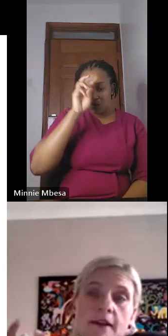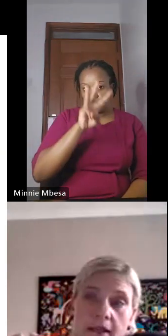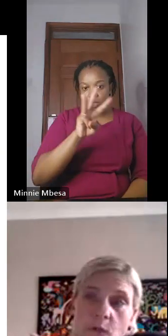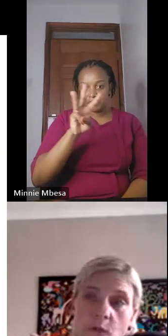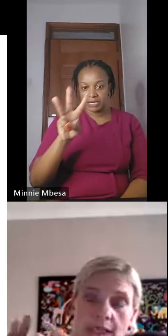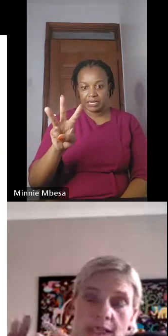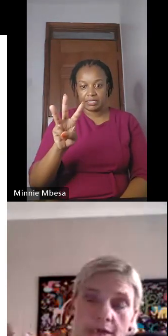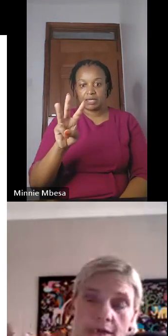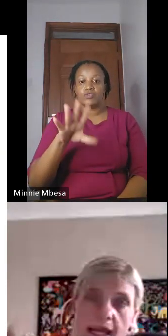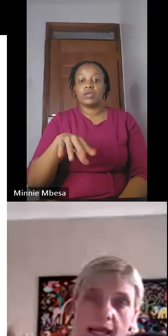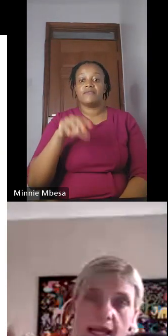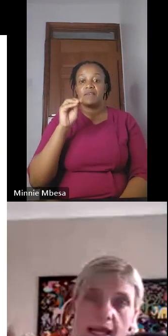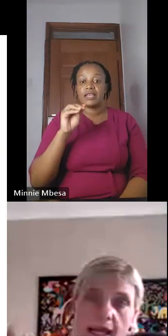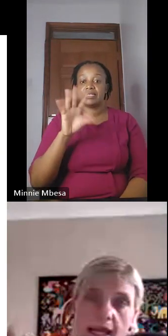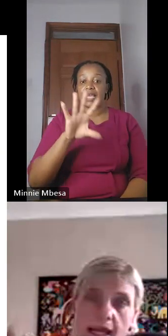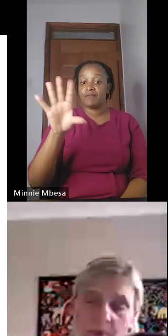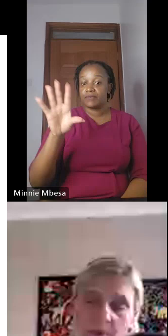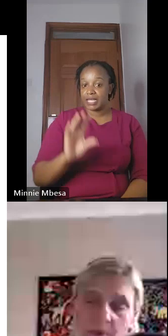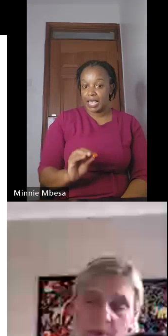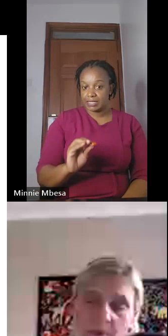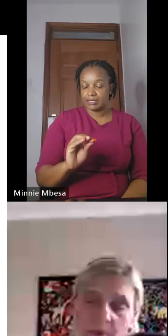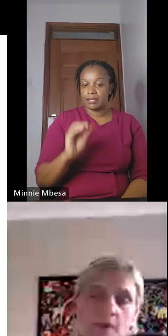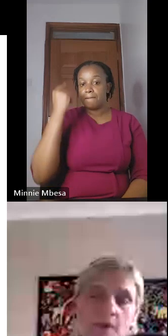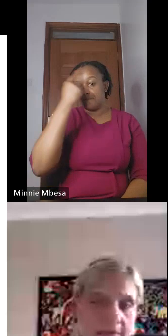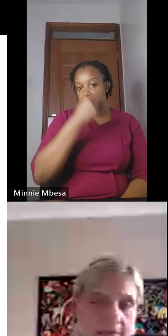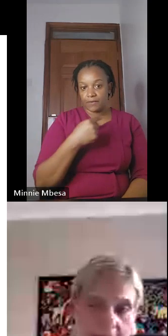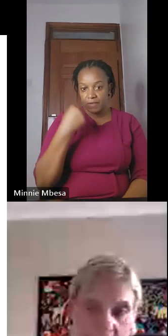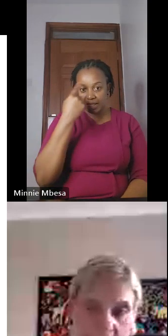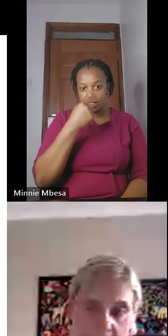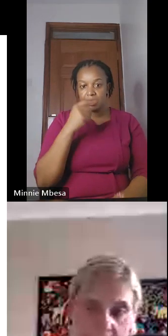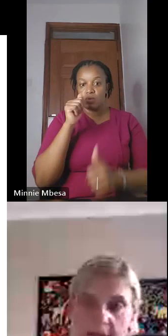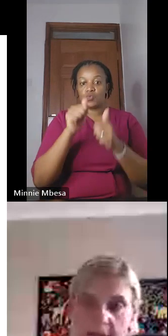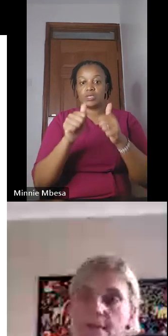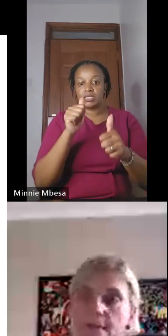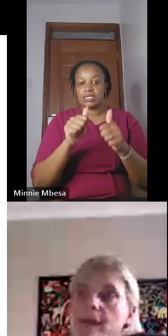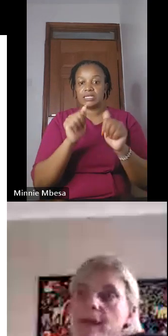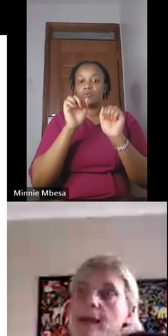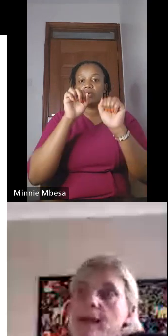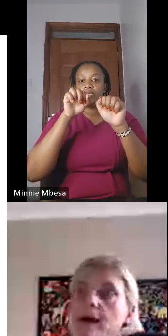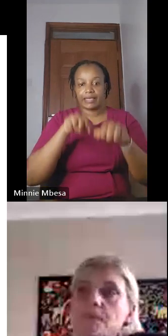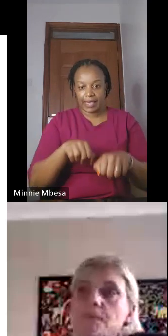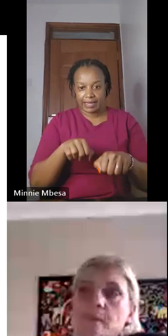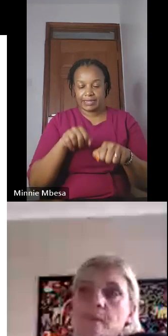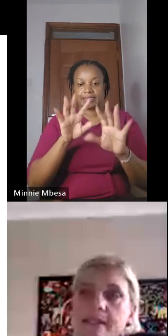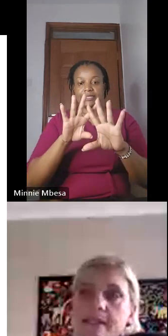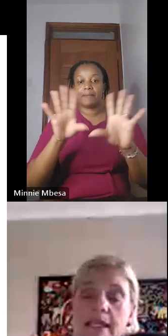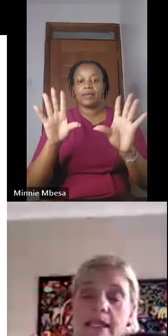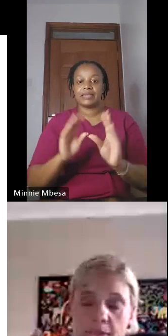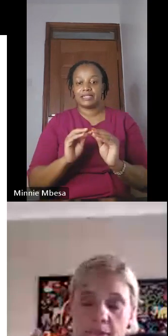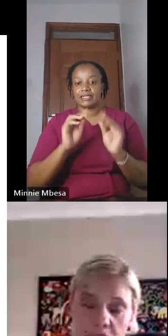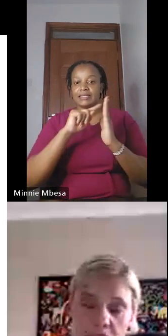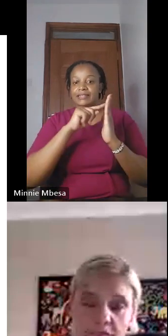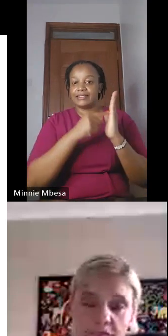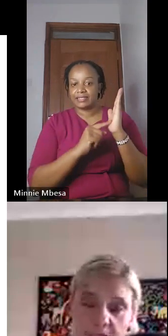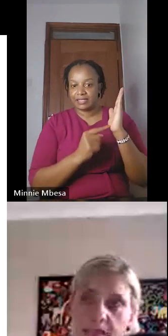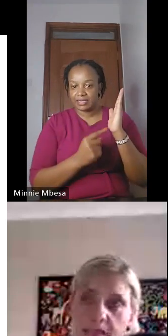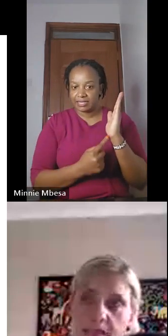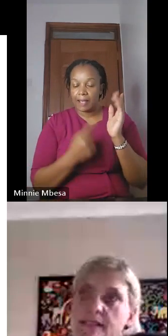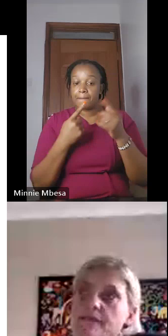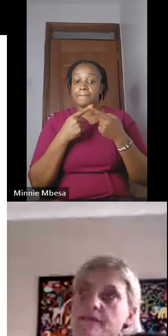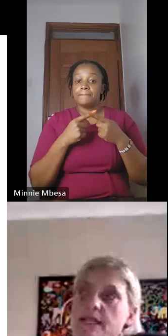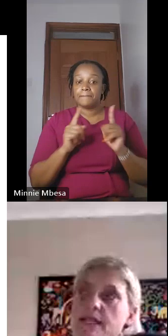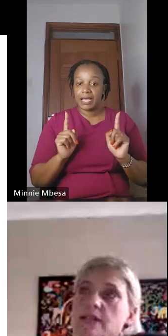profile that will outline what I'm about to summarize in detail. But just